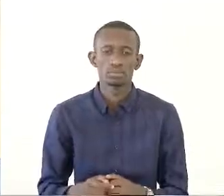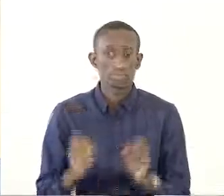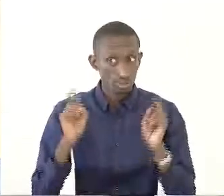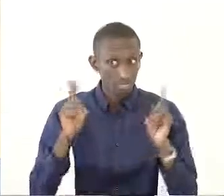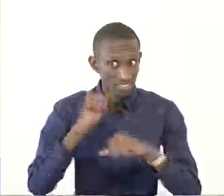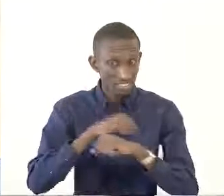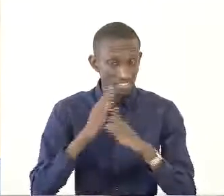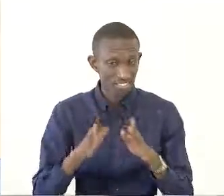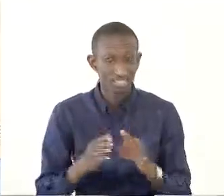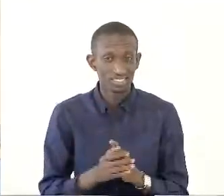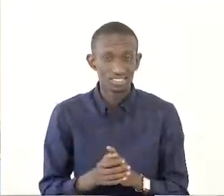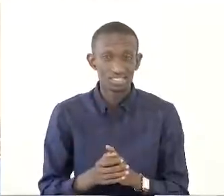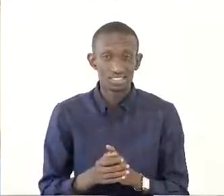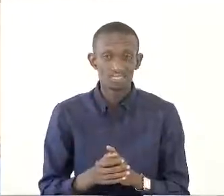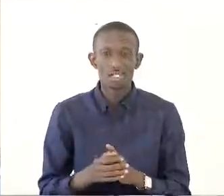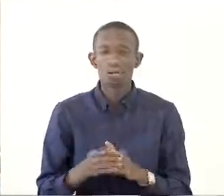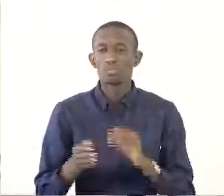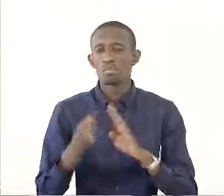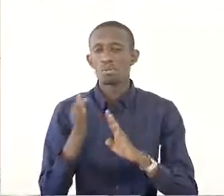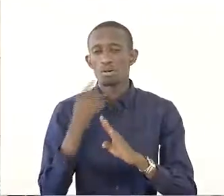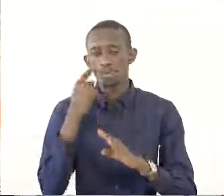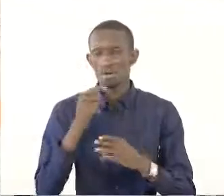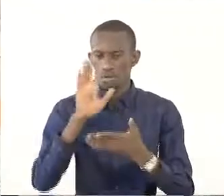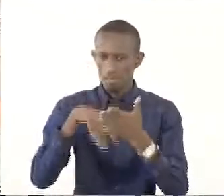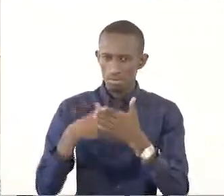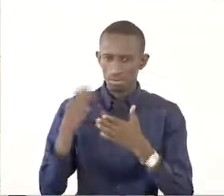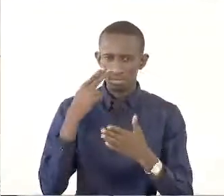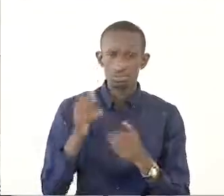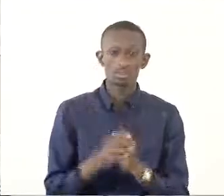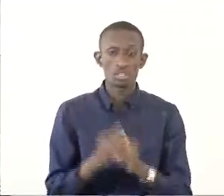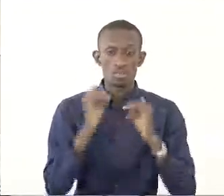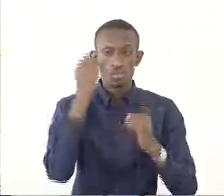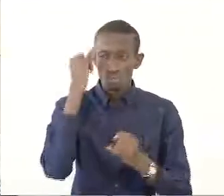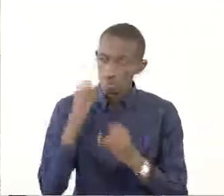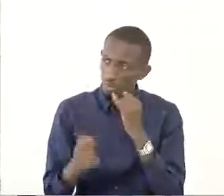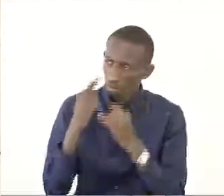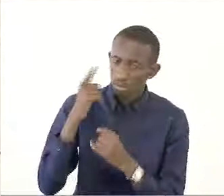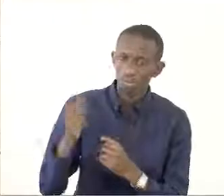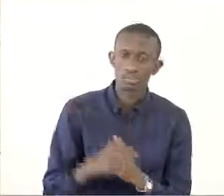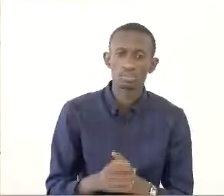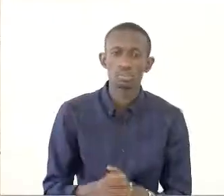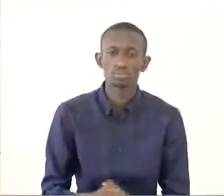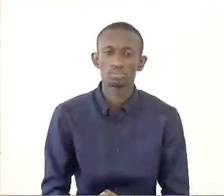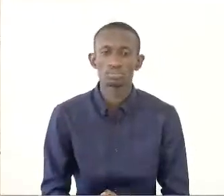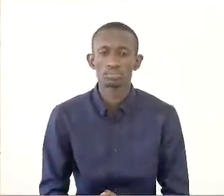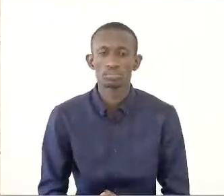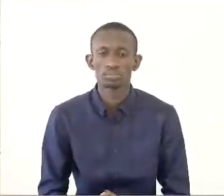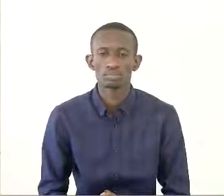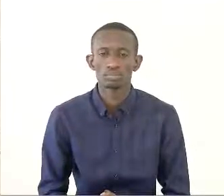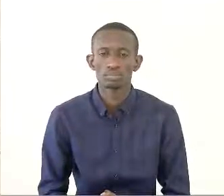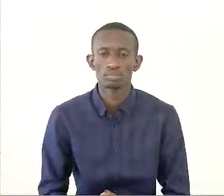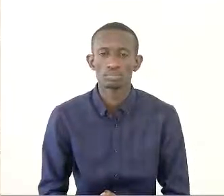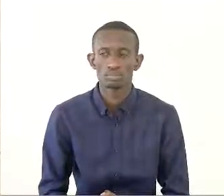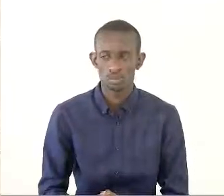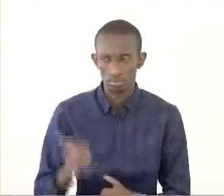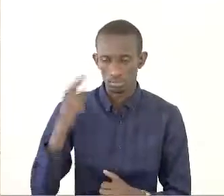students? So we've rushed to find the table of sign. When you finish to find the table of sign, let me clean this